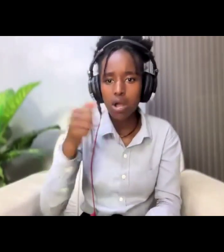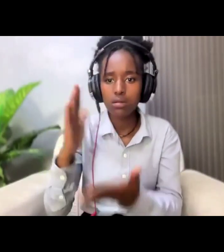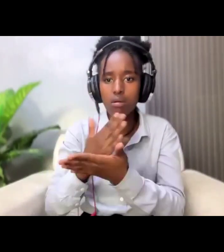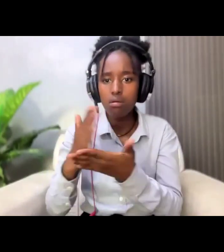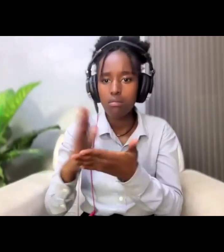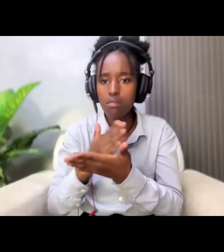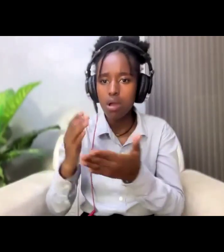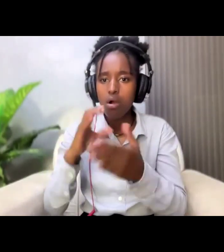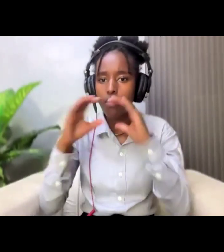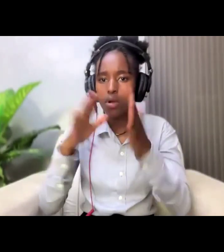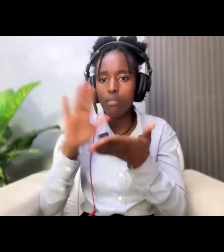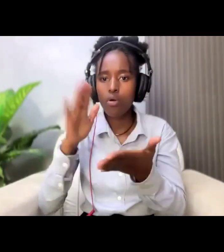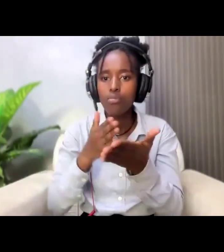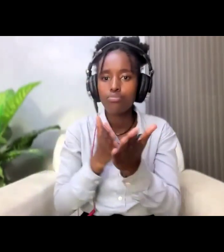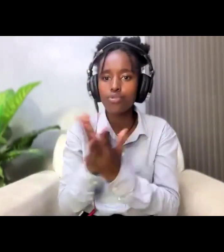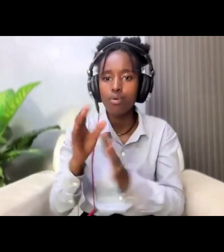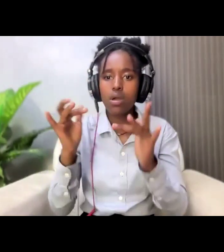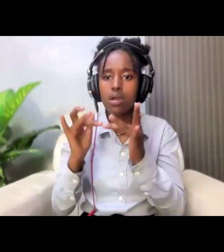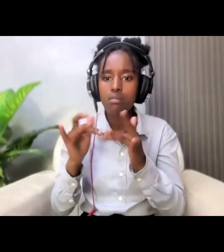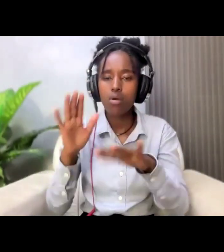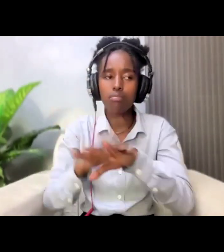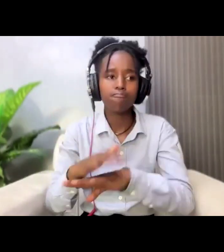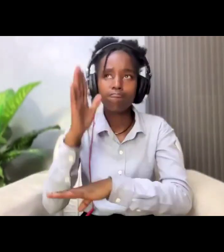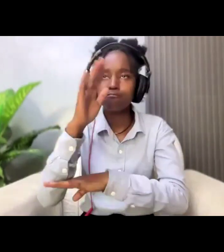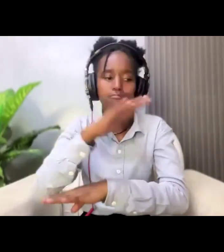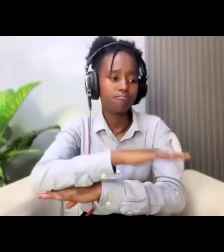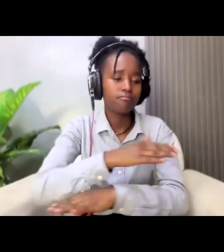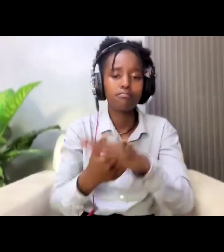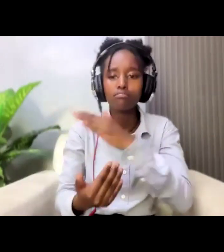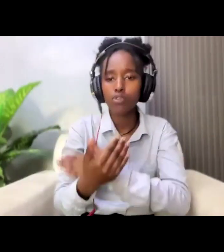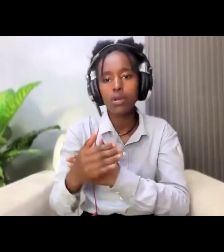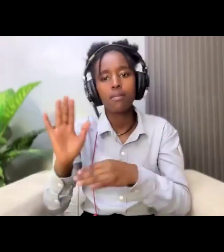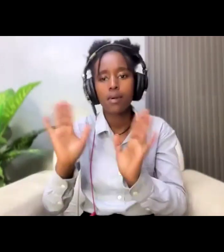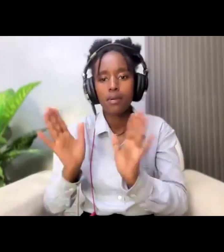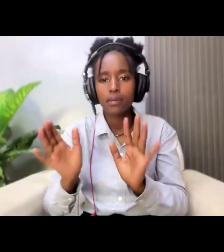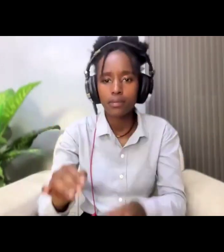and good evening or good afternoon or good morning to all of you. Bye-bye.